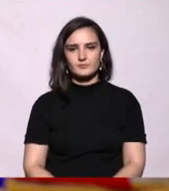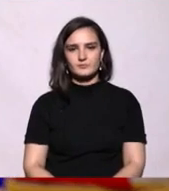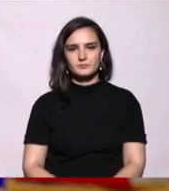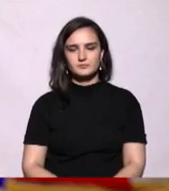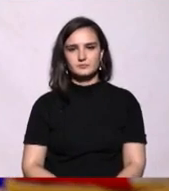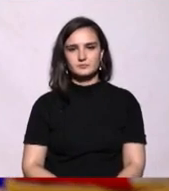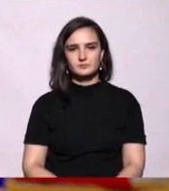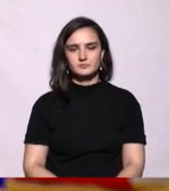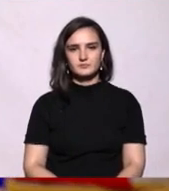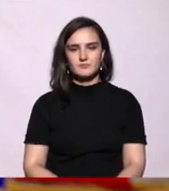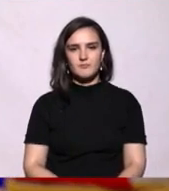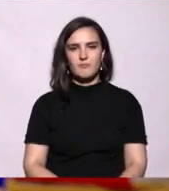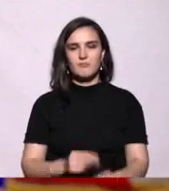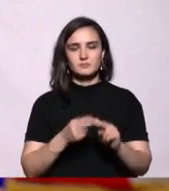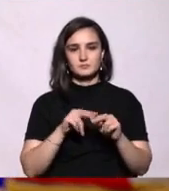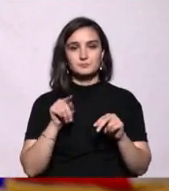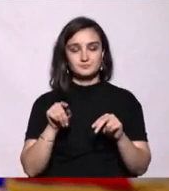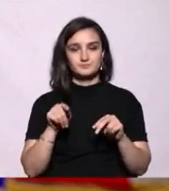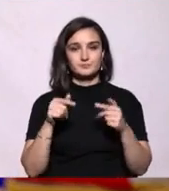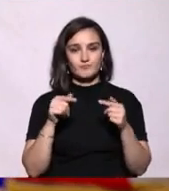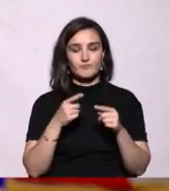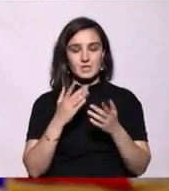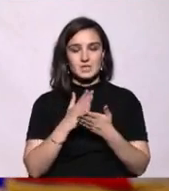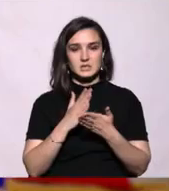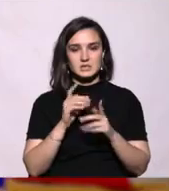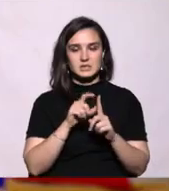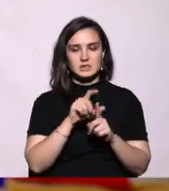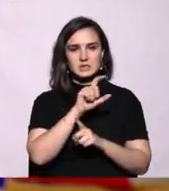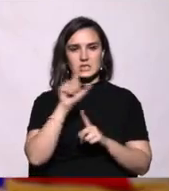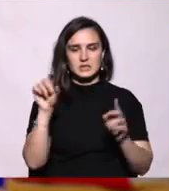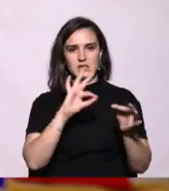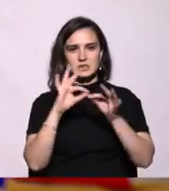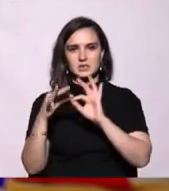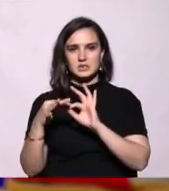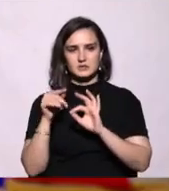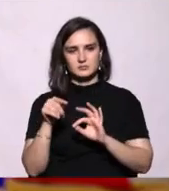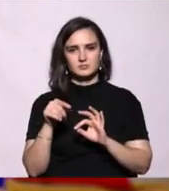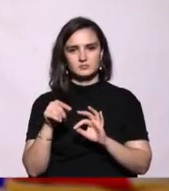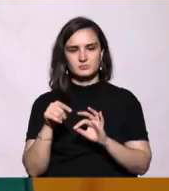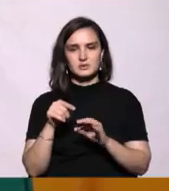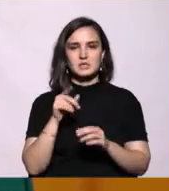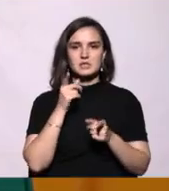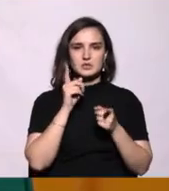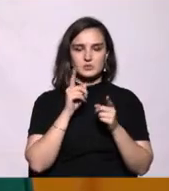our first reading comprehension task, are the sentences here true or false?